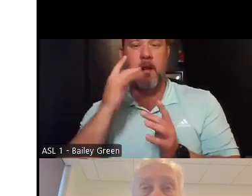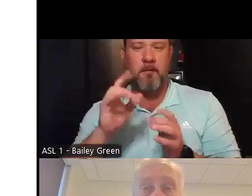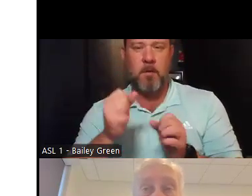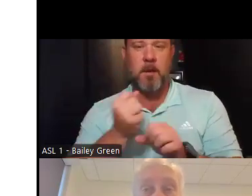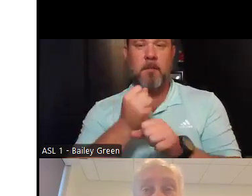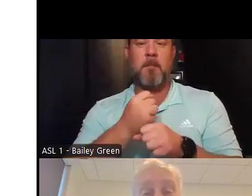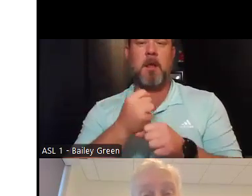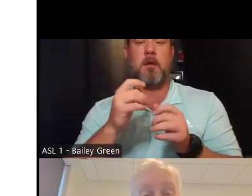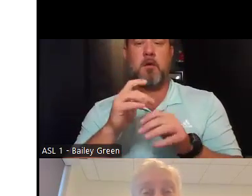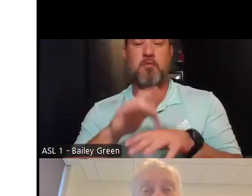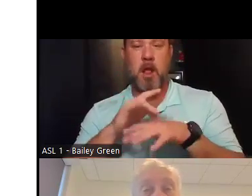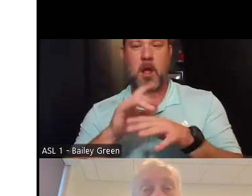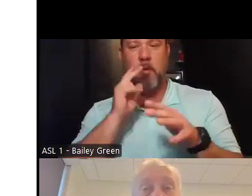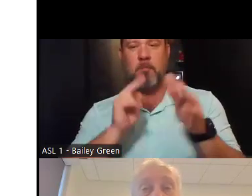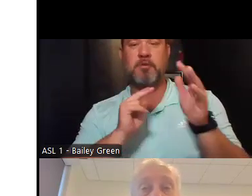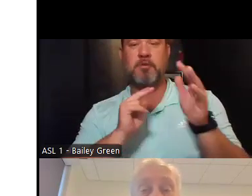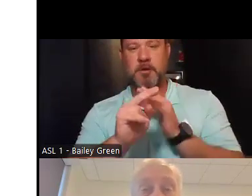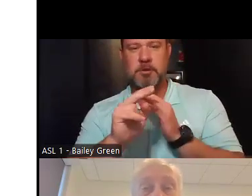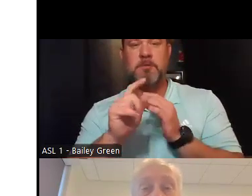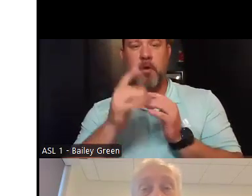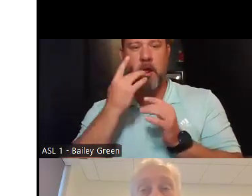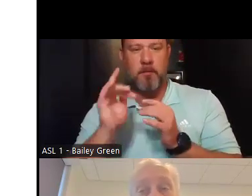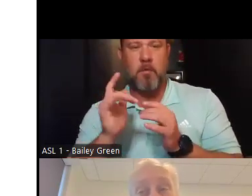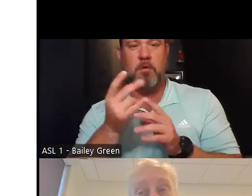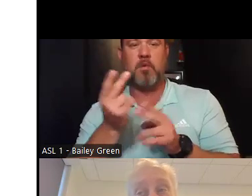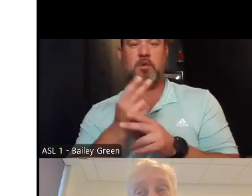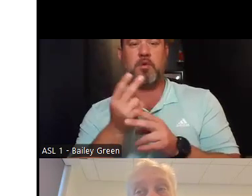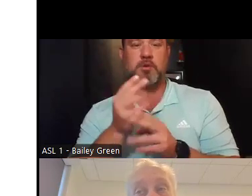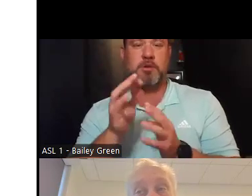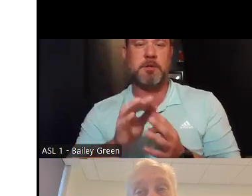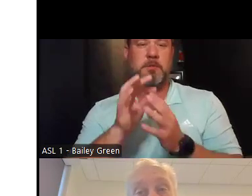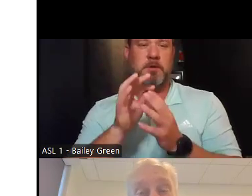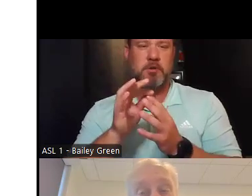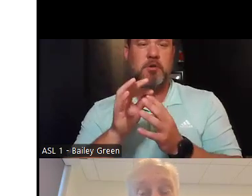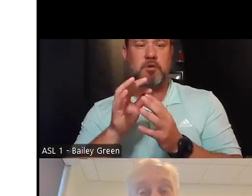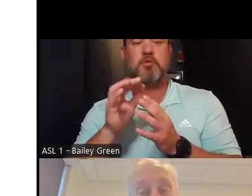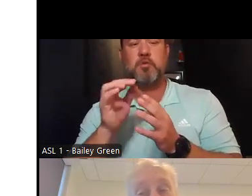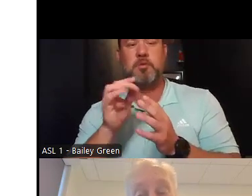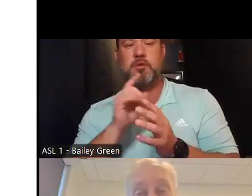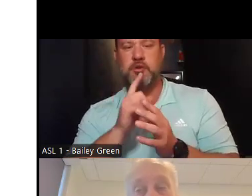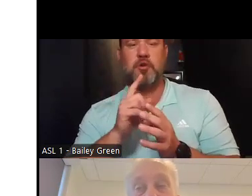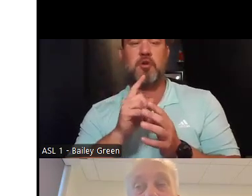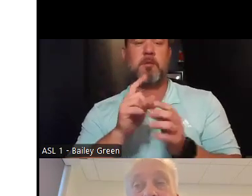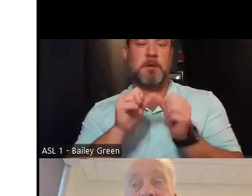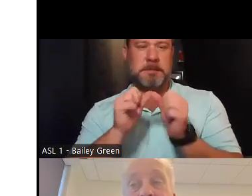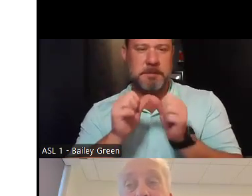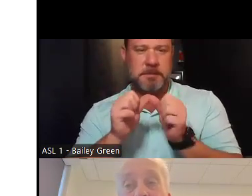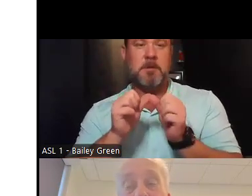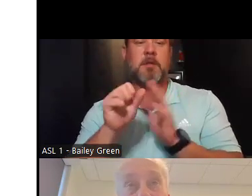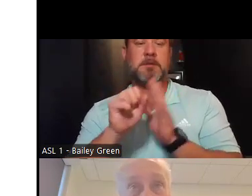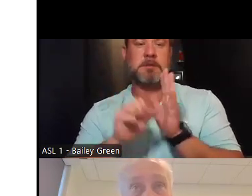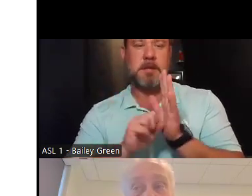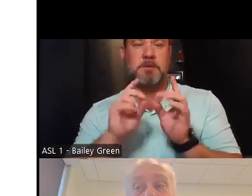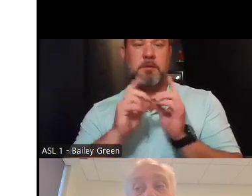reliable projections for California. And we're using special weights to ensure that our projections are consistent with those from the state's